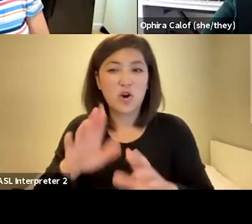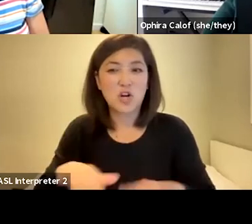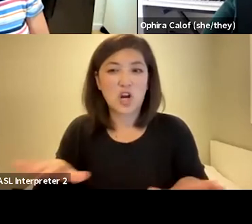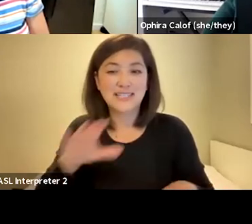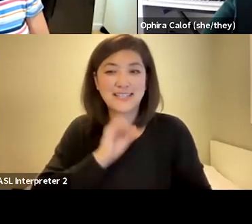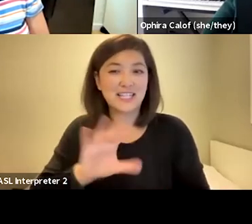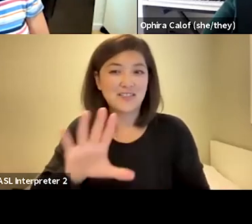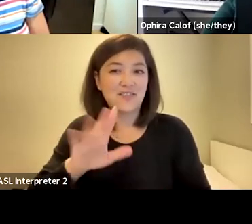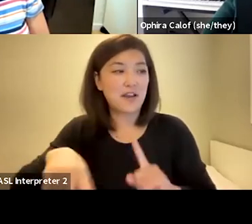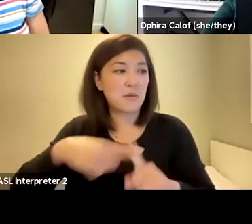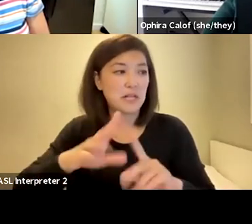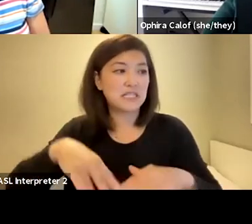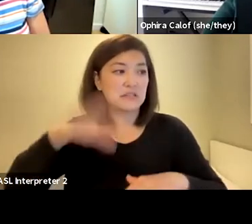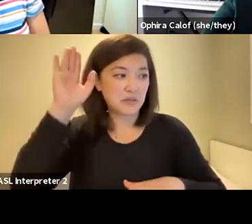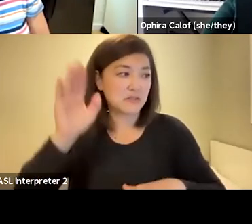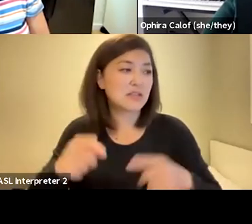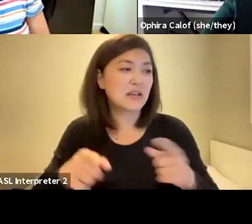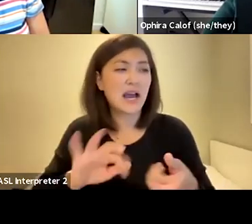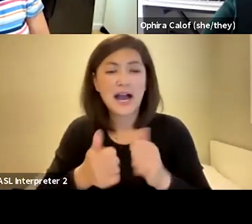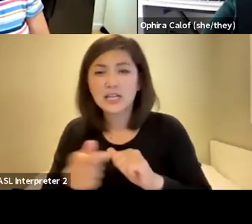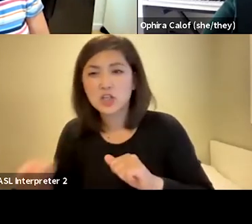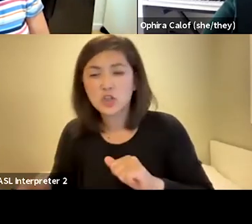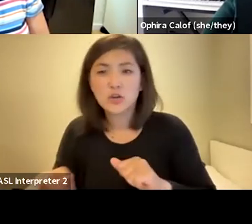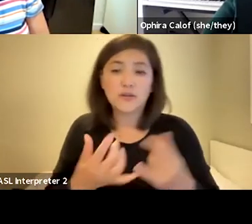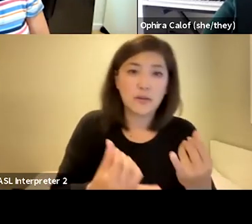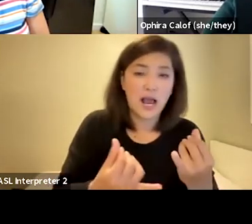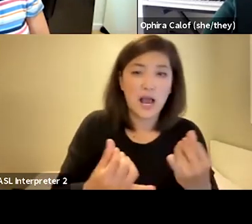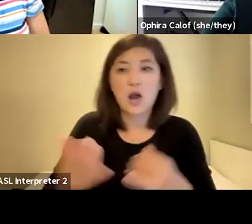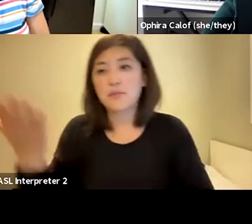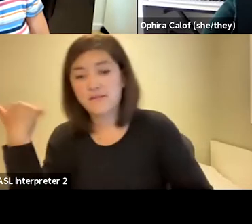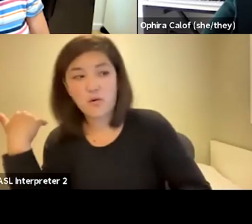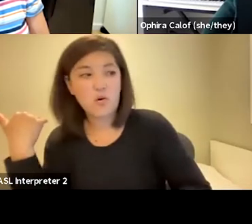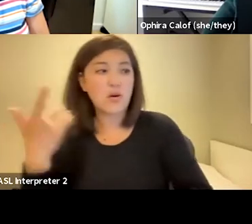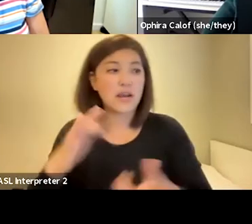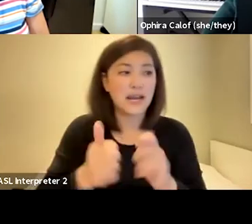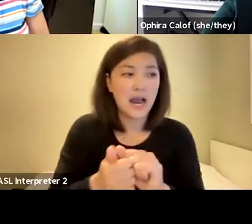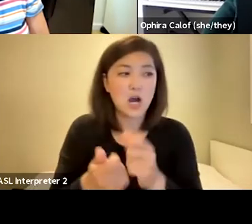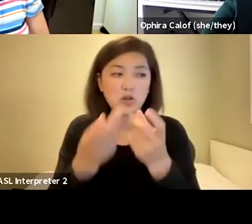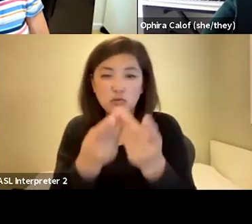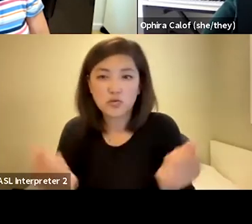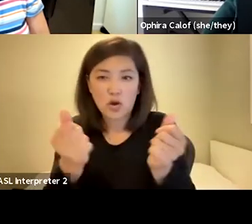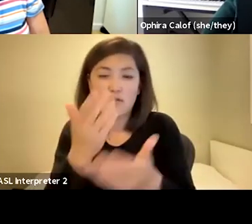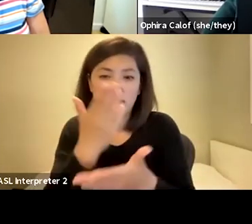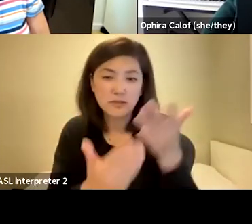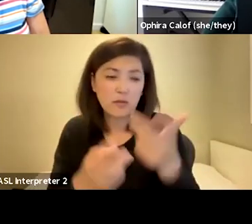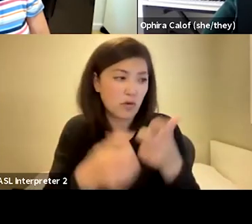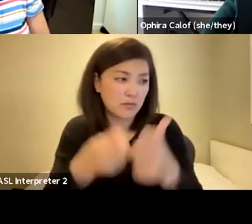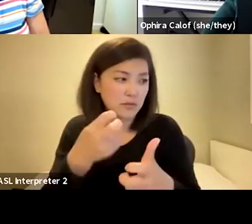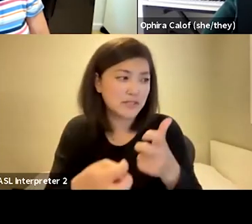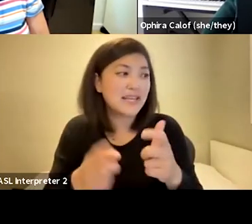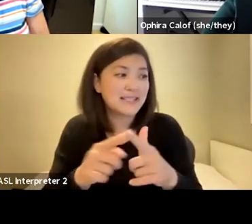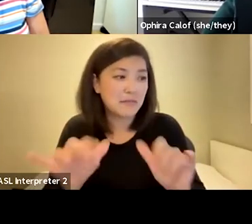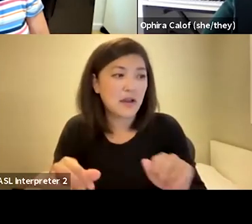forth between past and present while also fusing episodic storylines, problems that are solved in one episode, with underlying tones